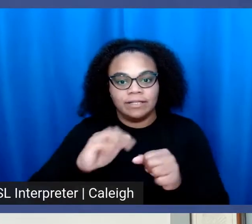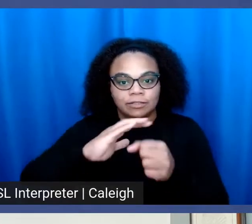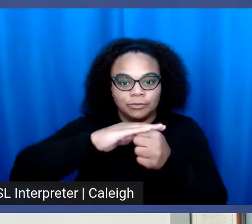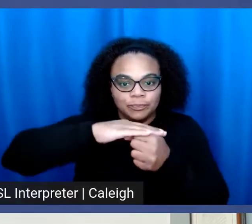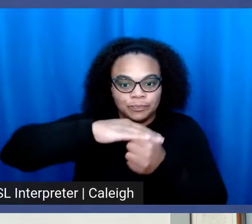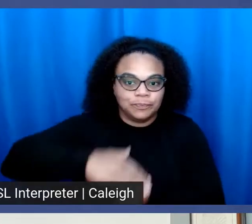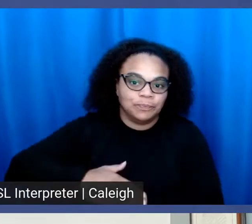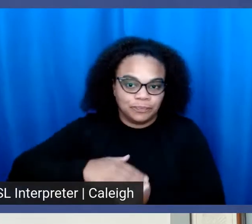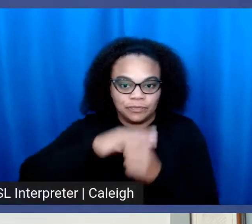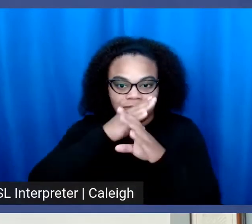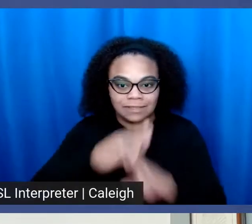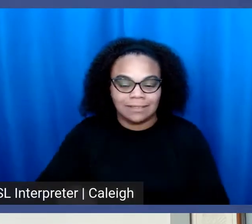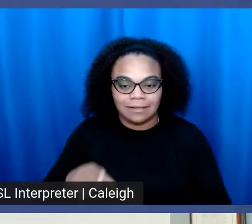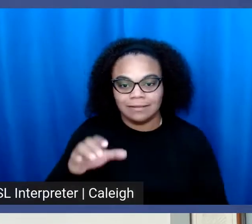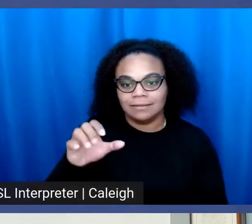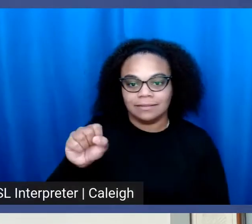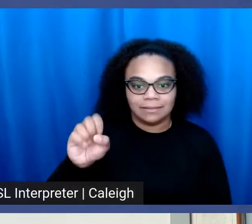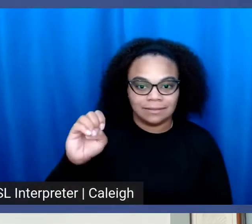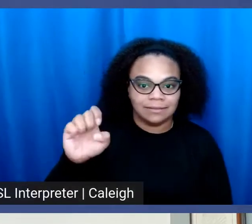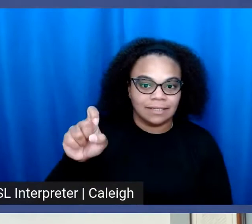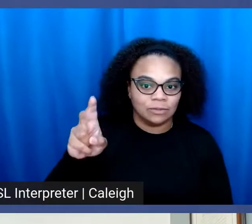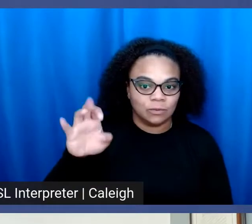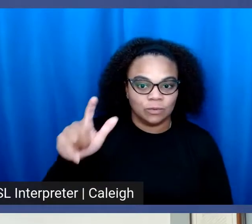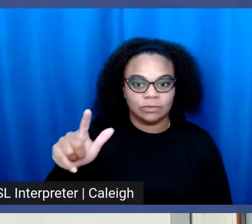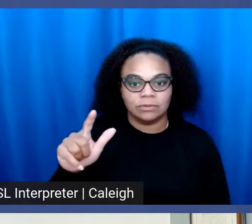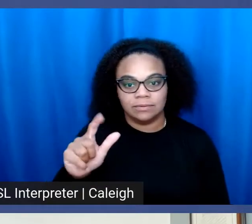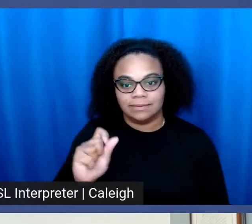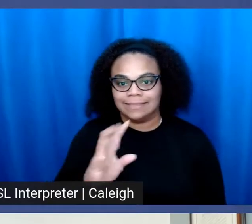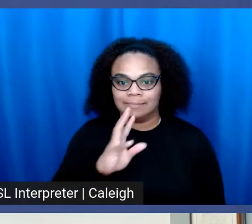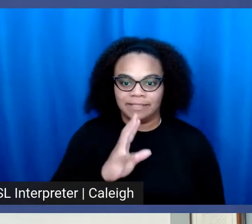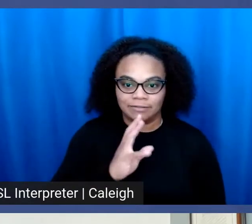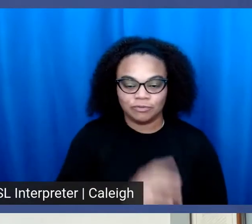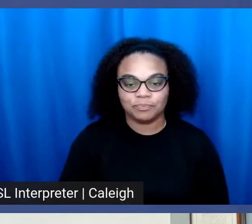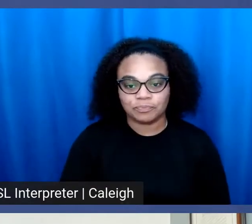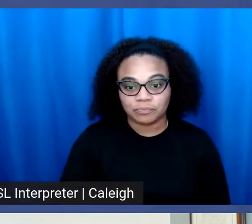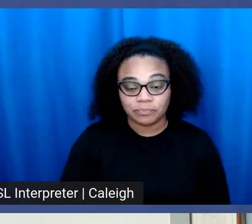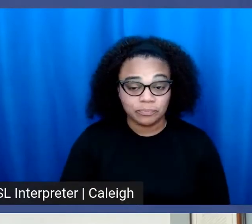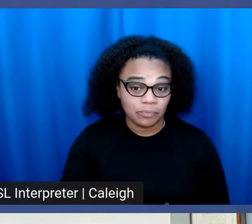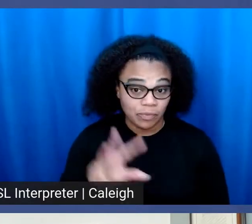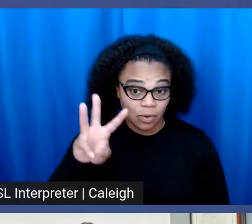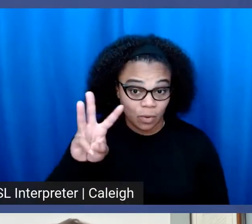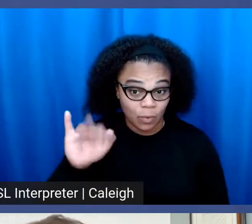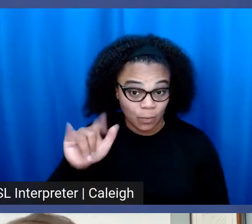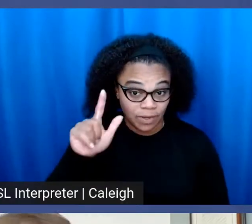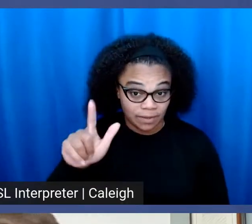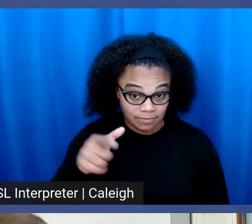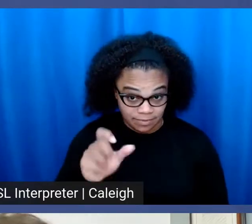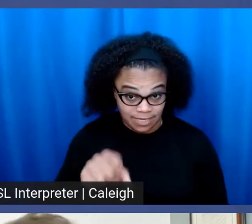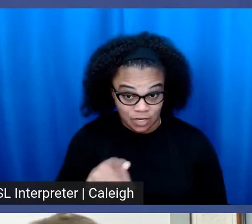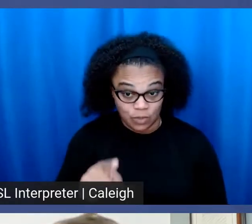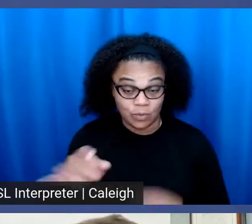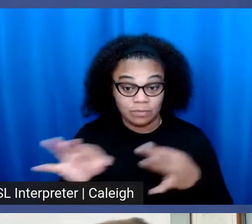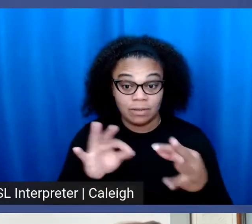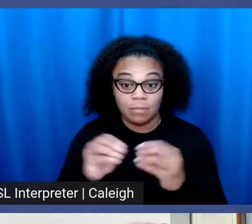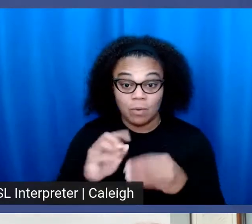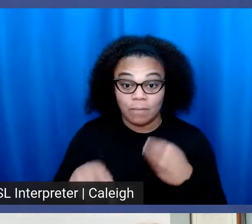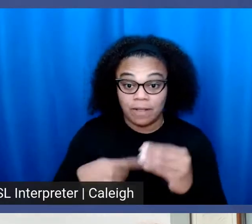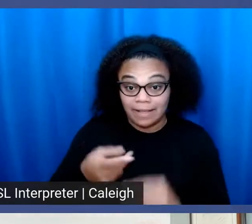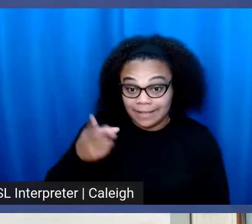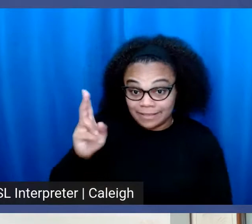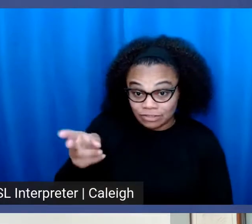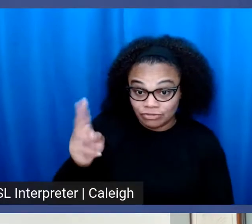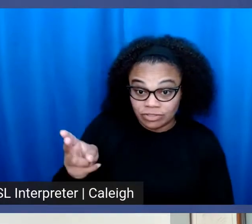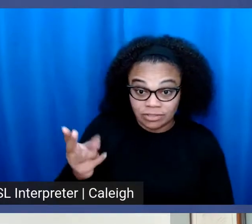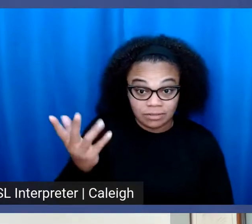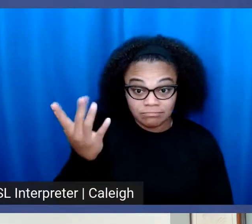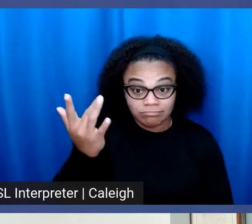I wonder, Will, could you tell us a little more about the history? Yeah, absolutely. And while